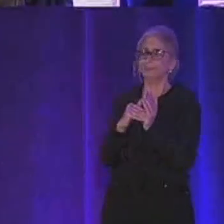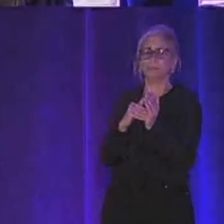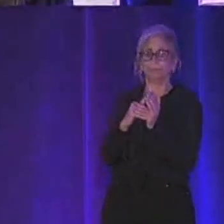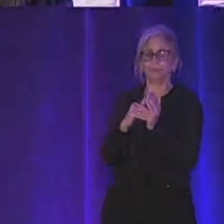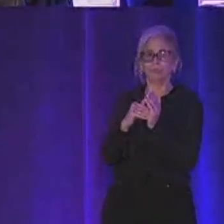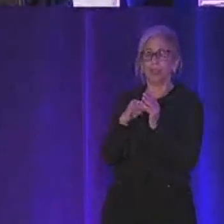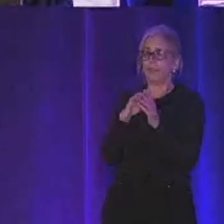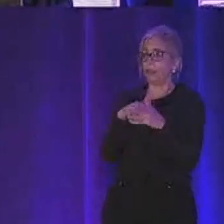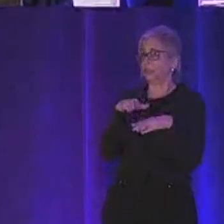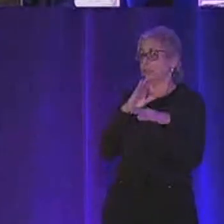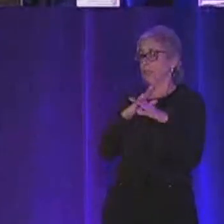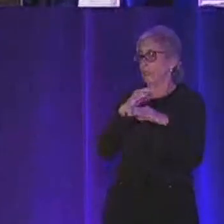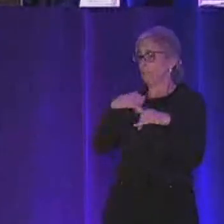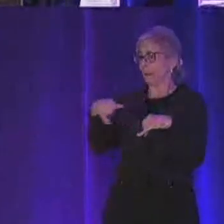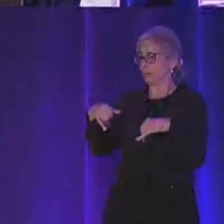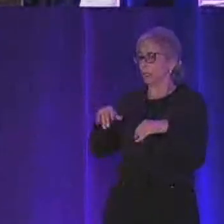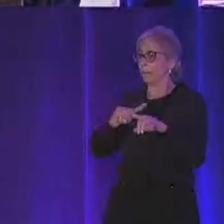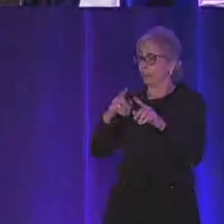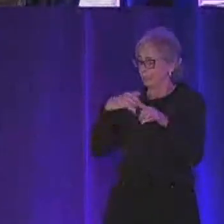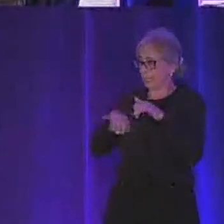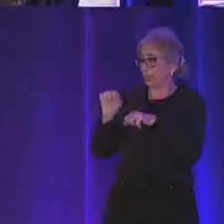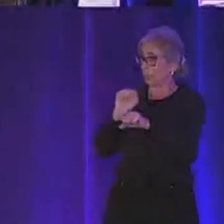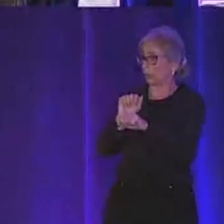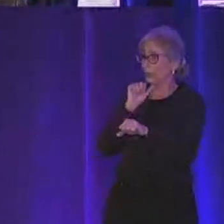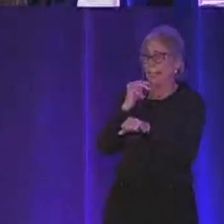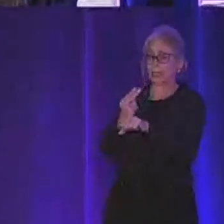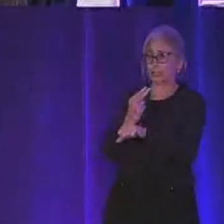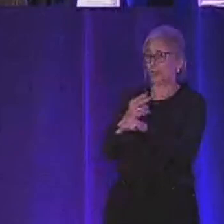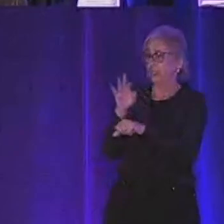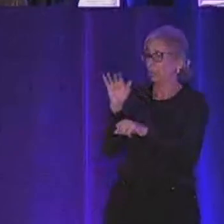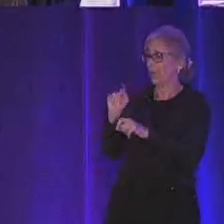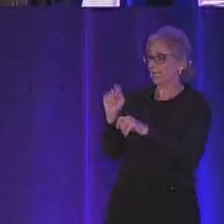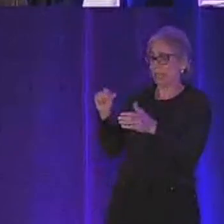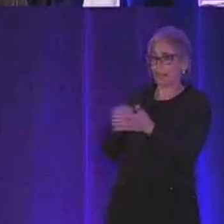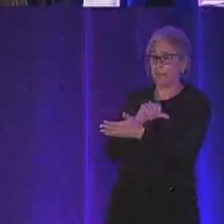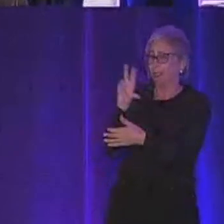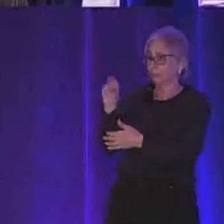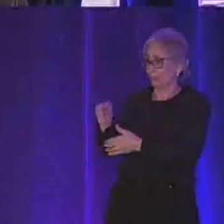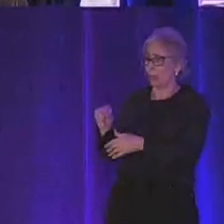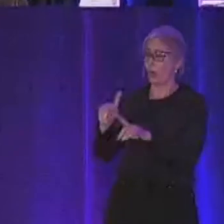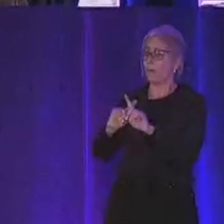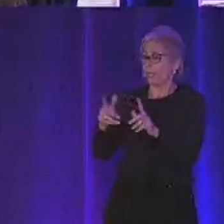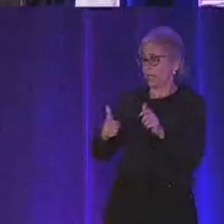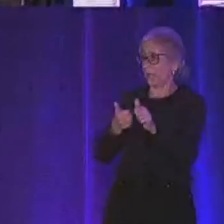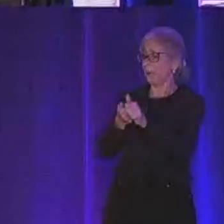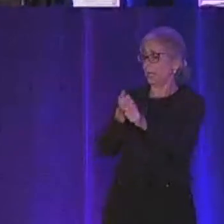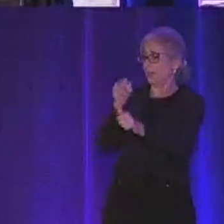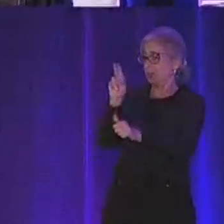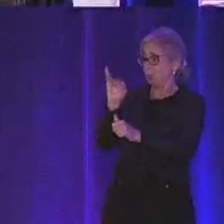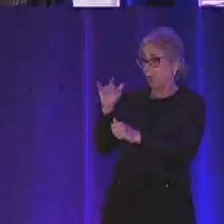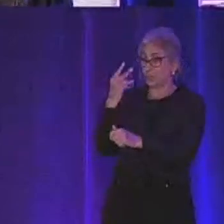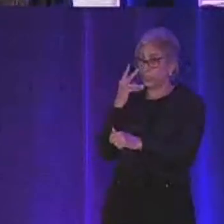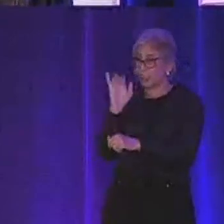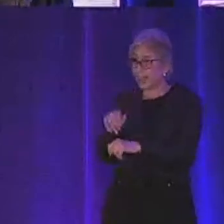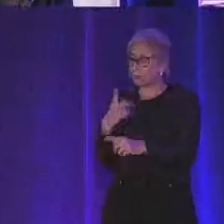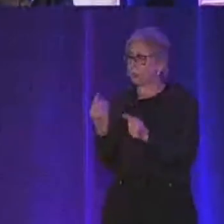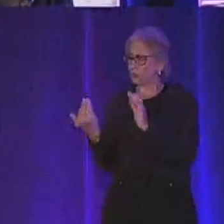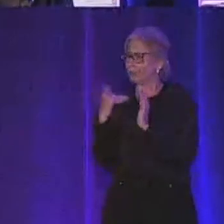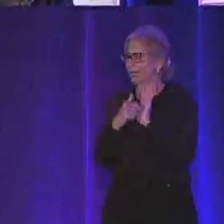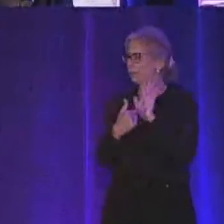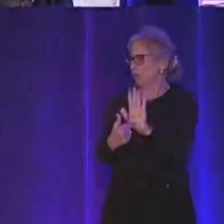boundary, but it still worked. And we're not using React on the page, though it did update the UI. Did y'all see that? Here, let's do that again.